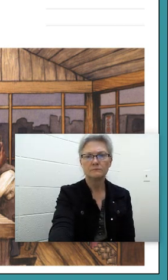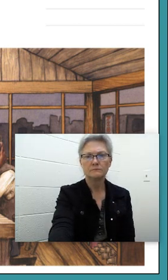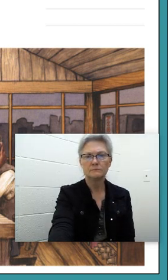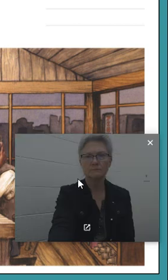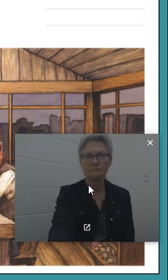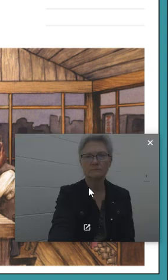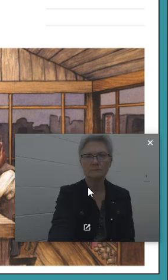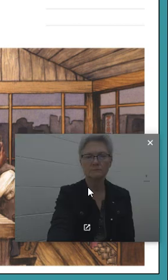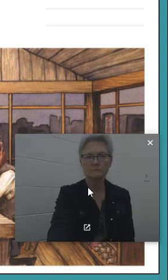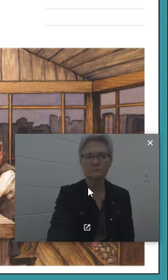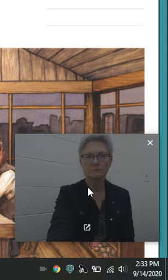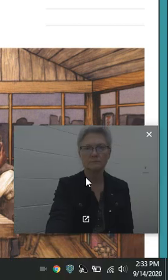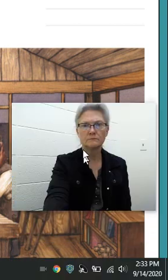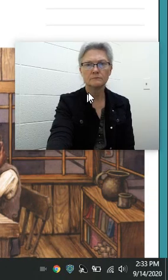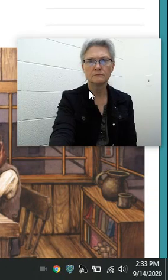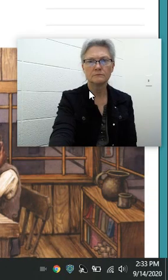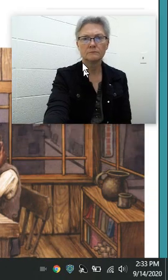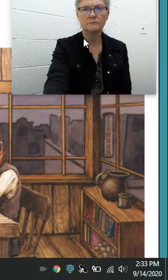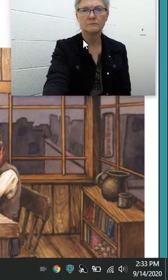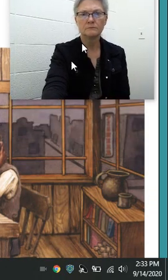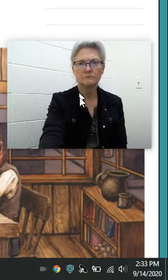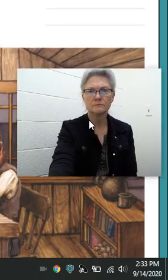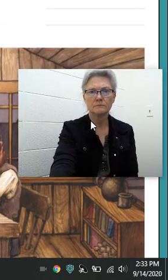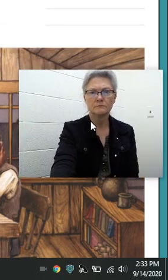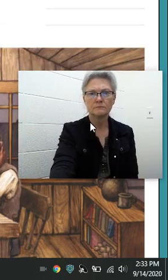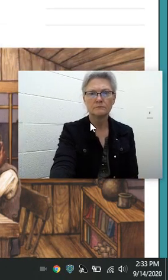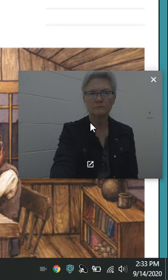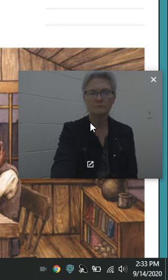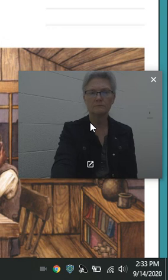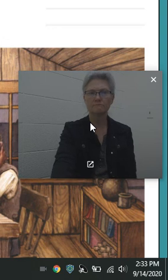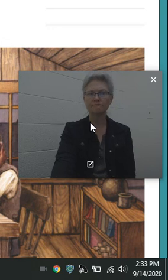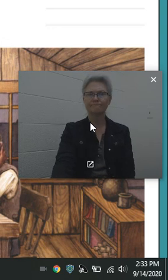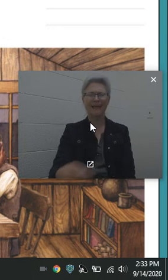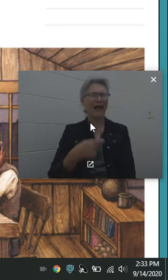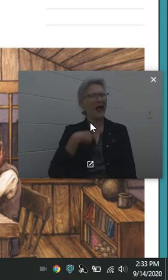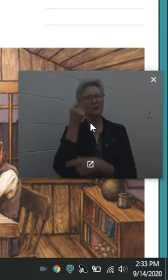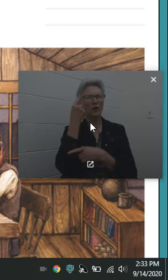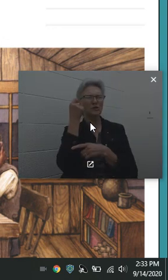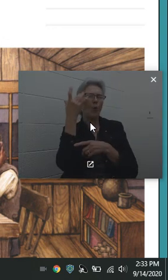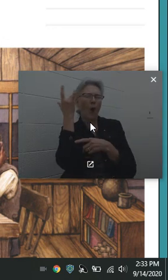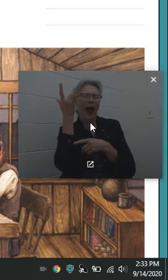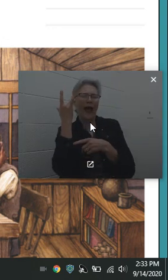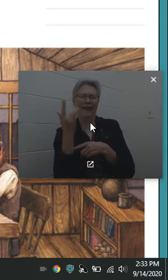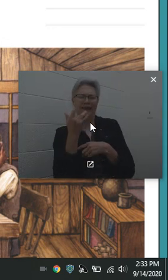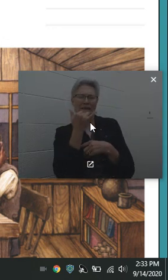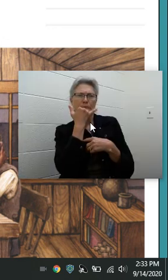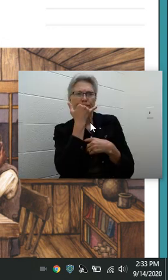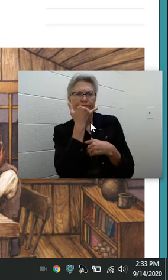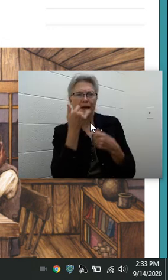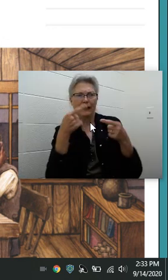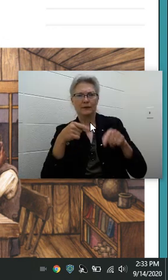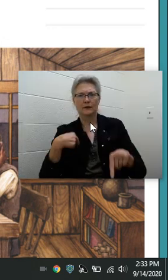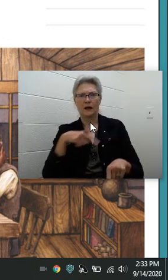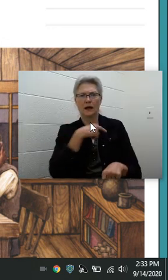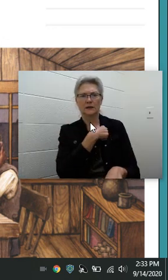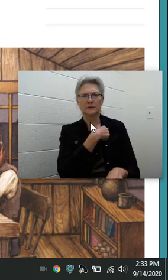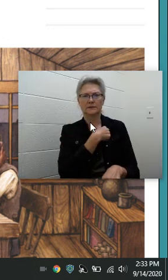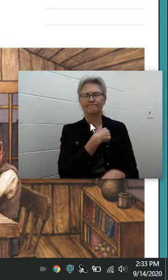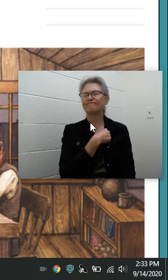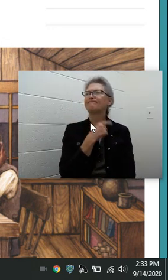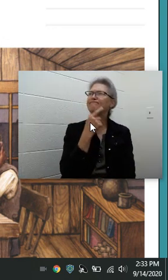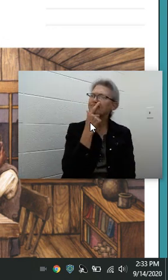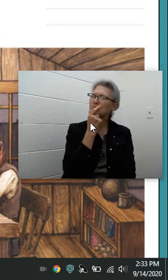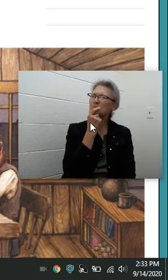What I failed to understand, said Ben, is why this particular misfortune has happened to us. He paused,